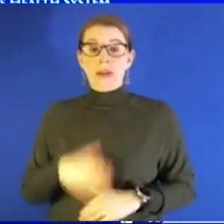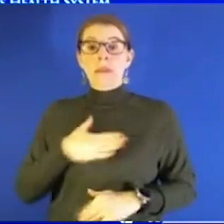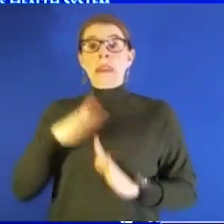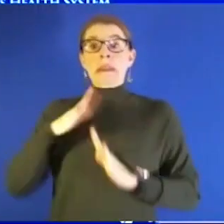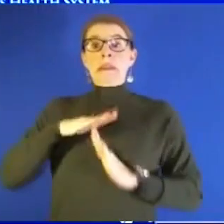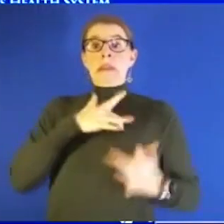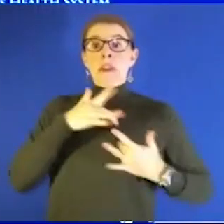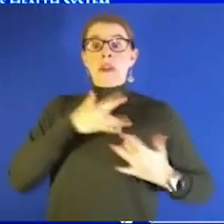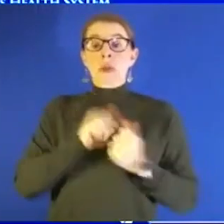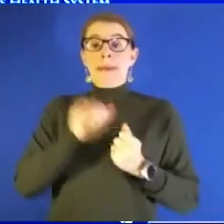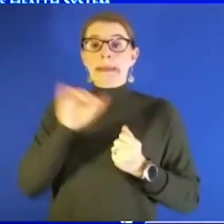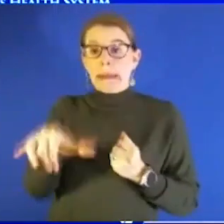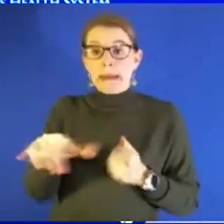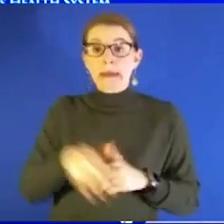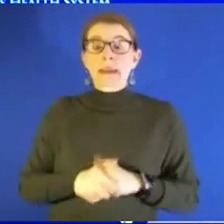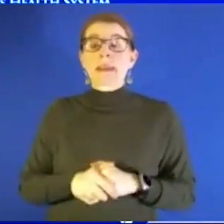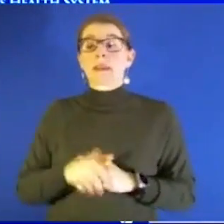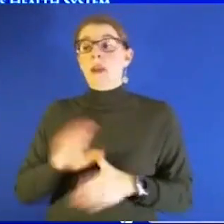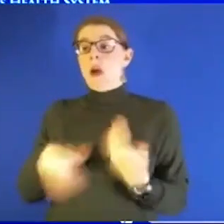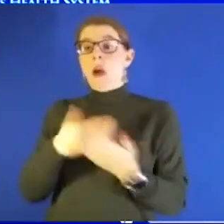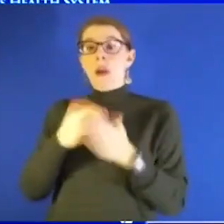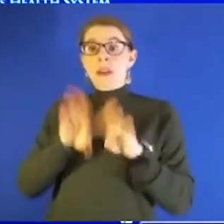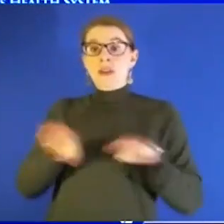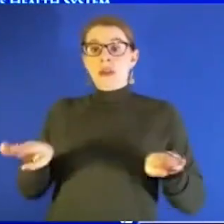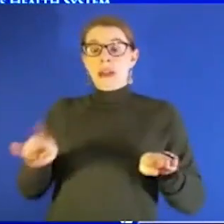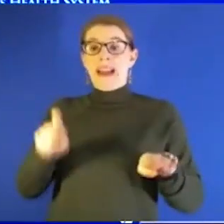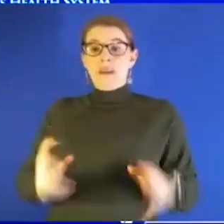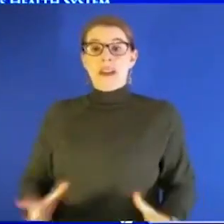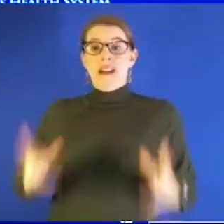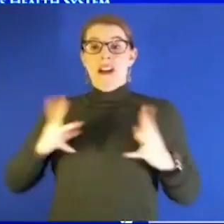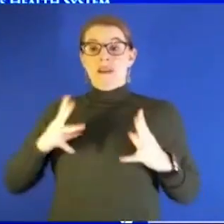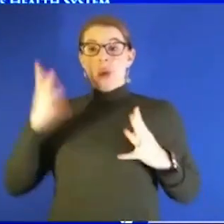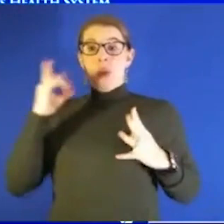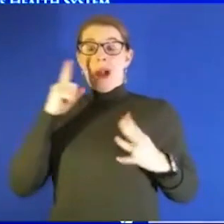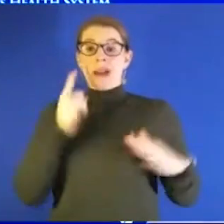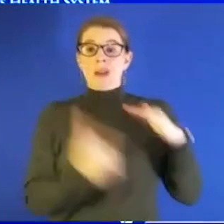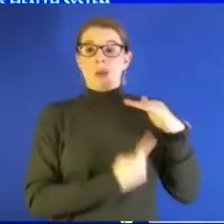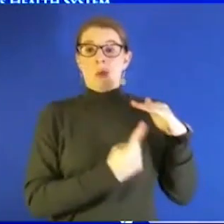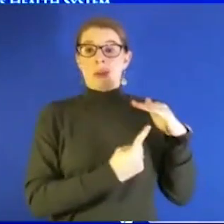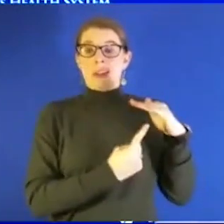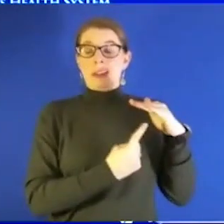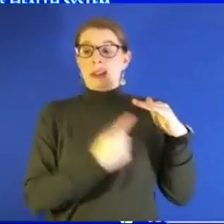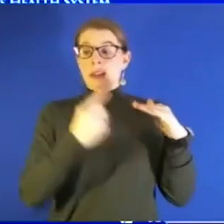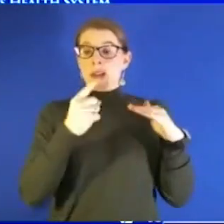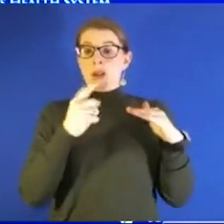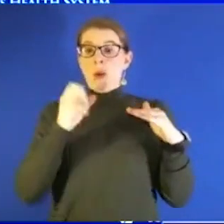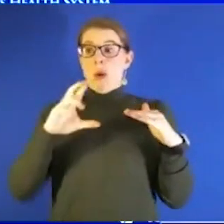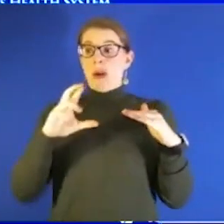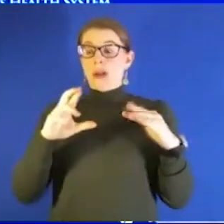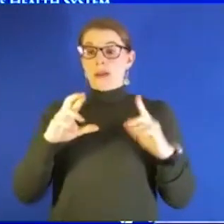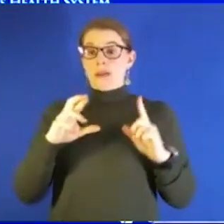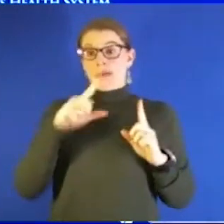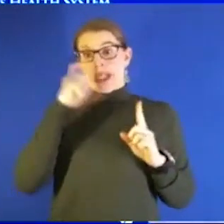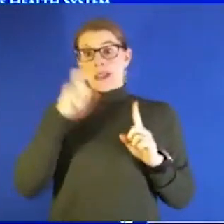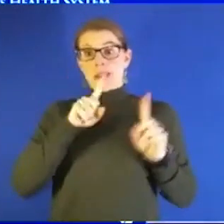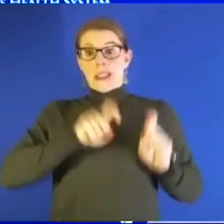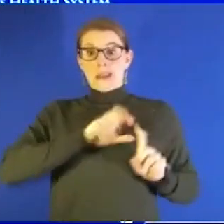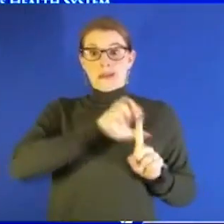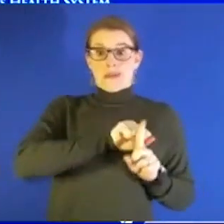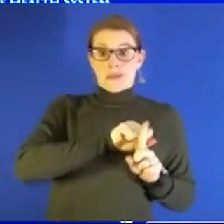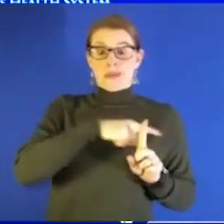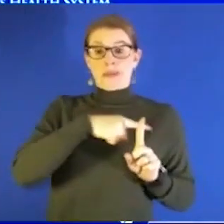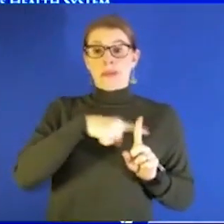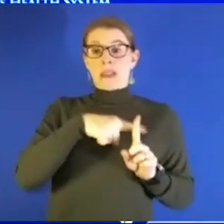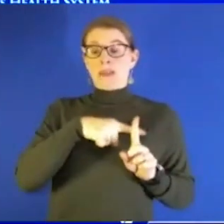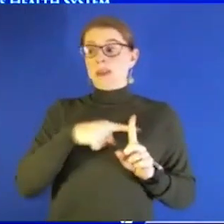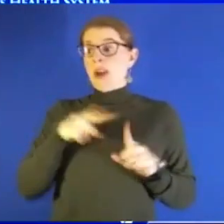of the children that have to be out for quarantine or isolated because they have it, but also, again, the adults in the school that are out, and if